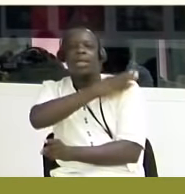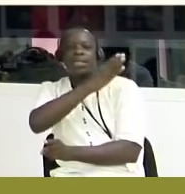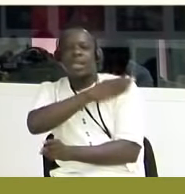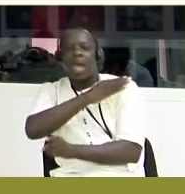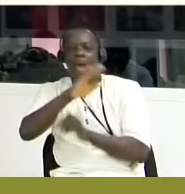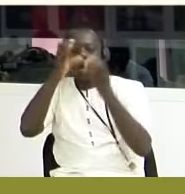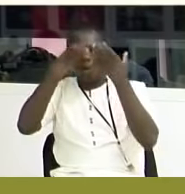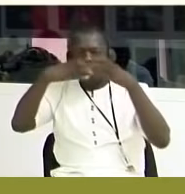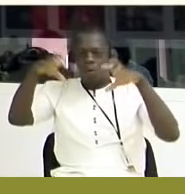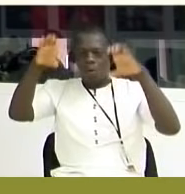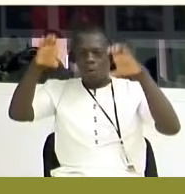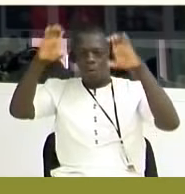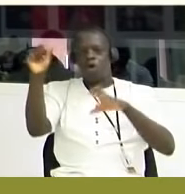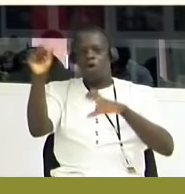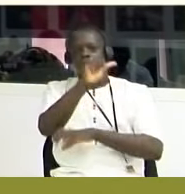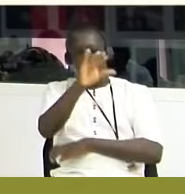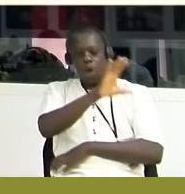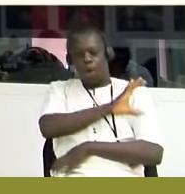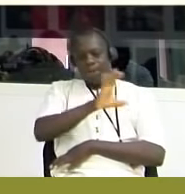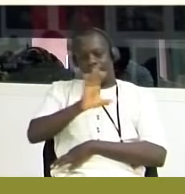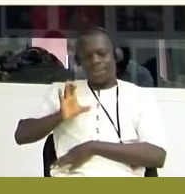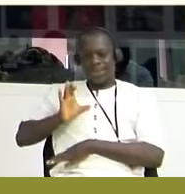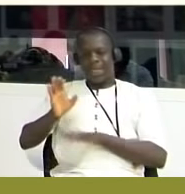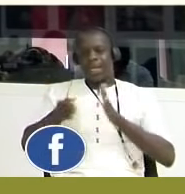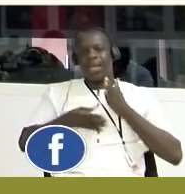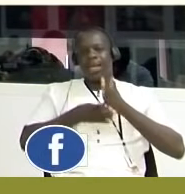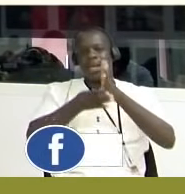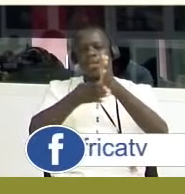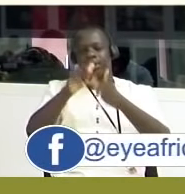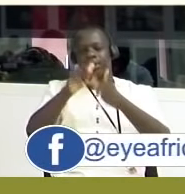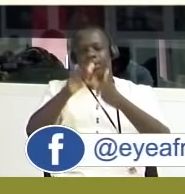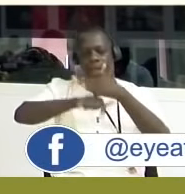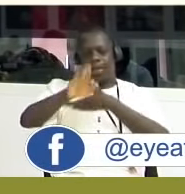other community leaders in Brikama.